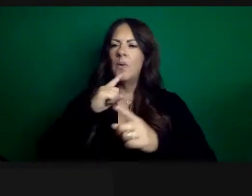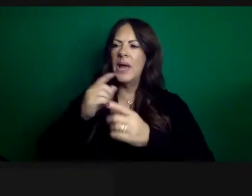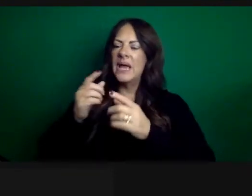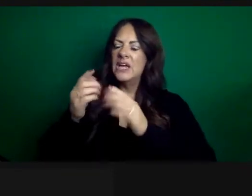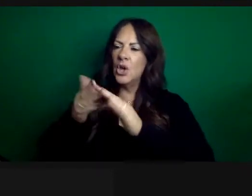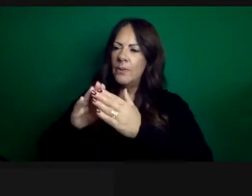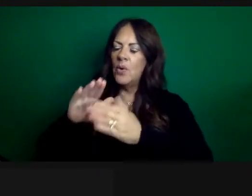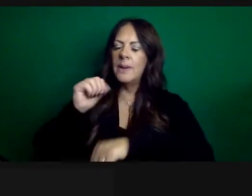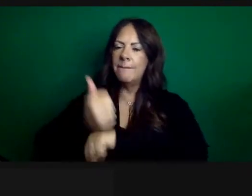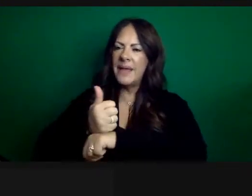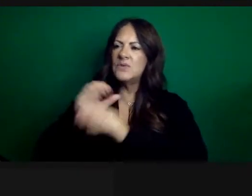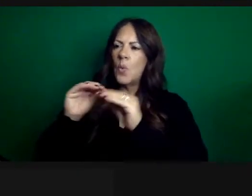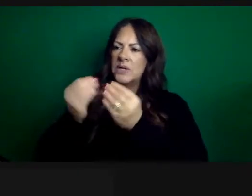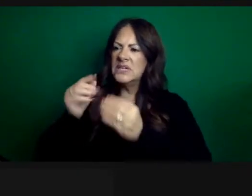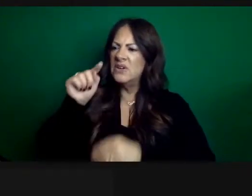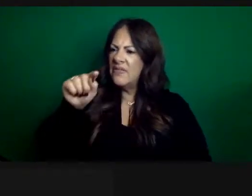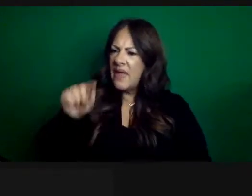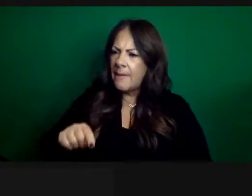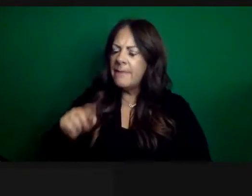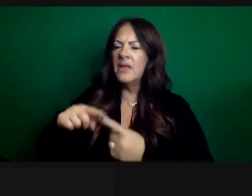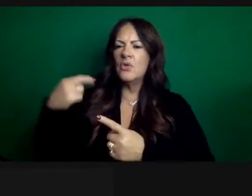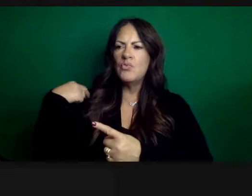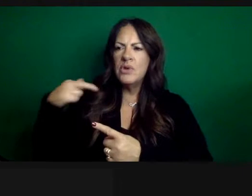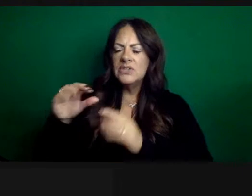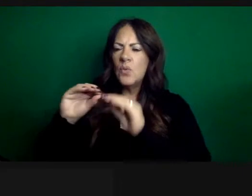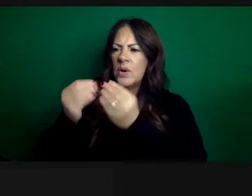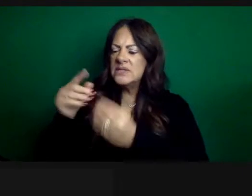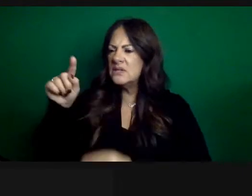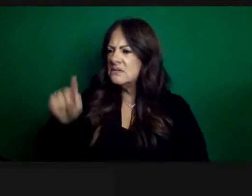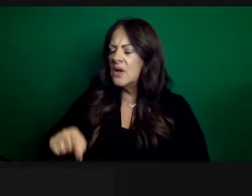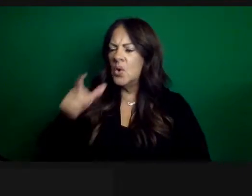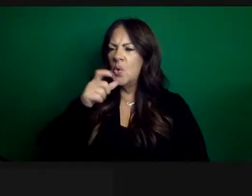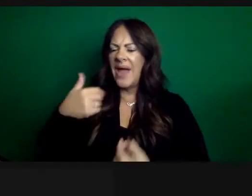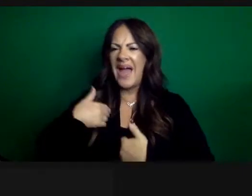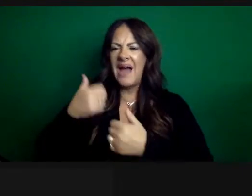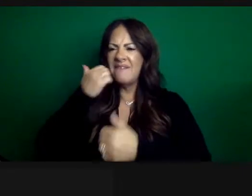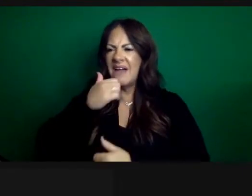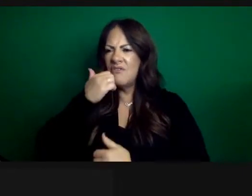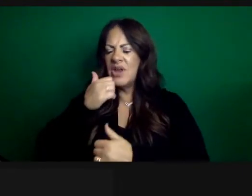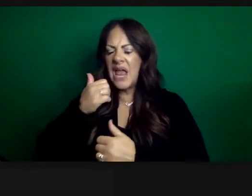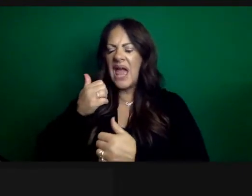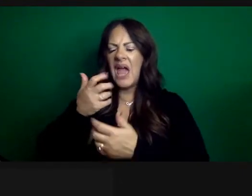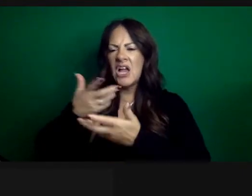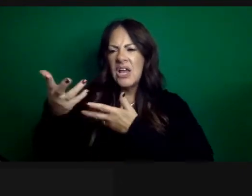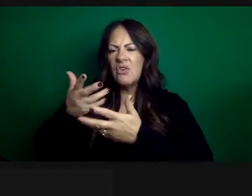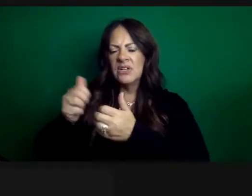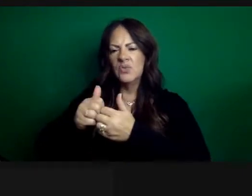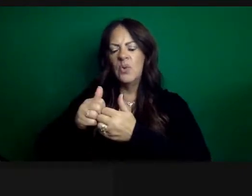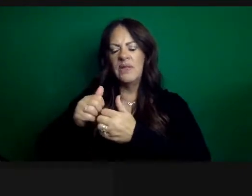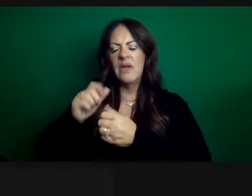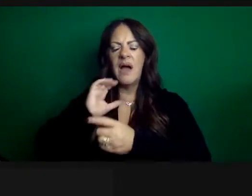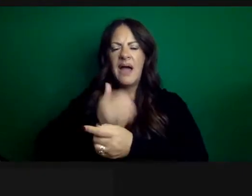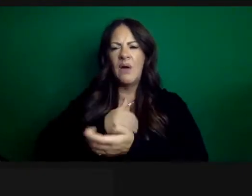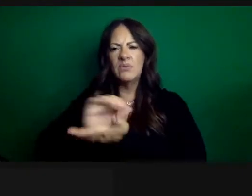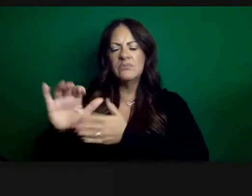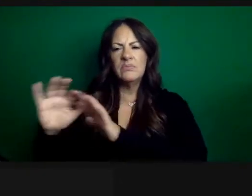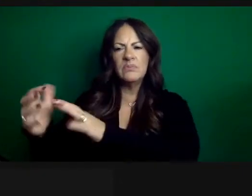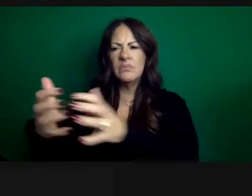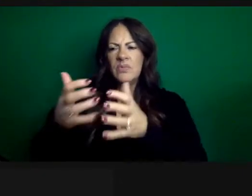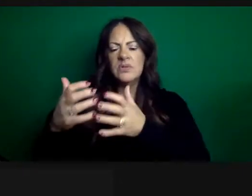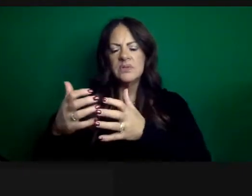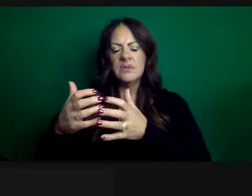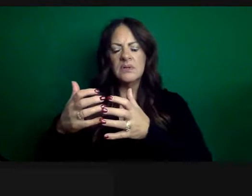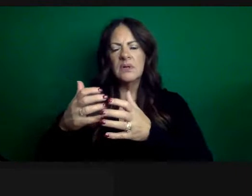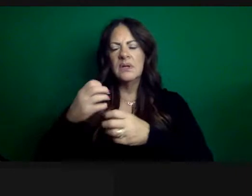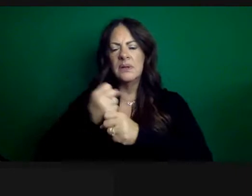that are so vital to getting the word out, engaging people in a meaningful, trusted way? So each of these things are going to be